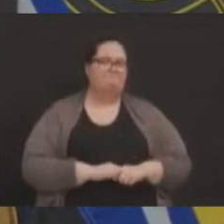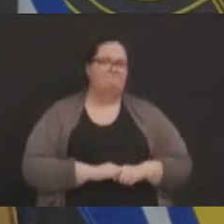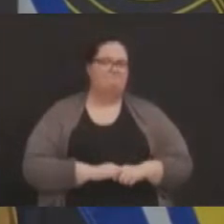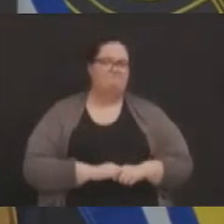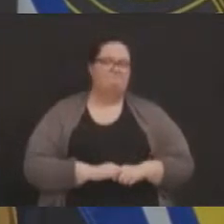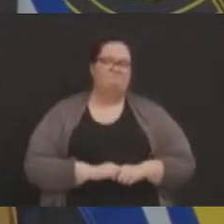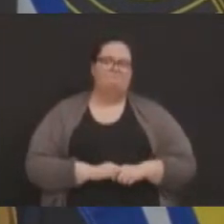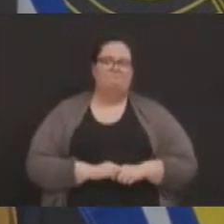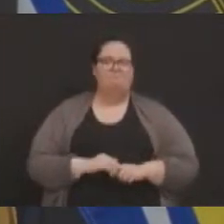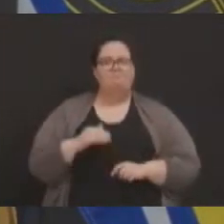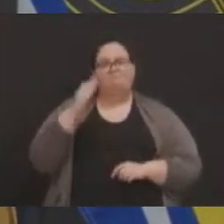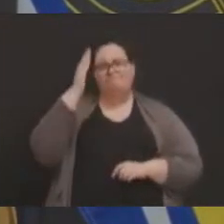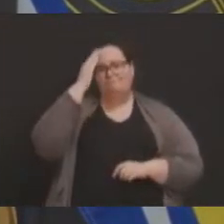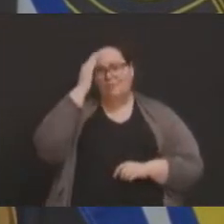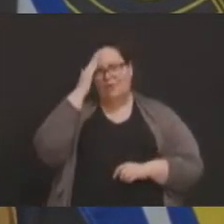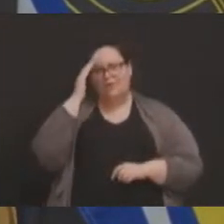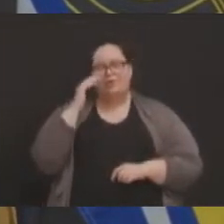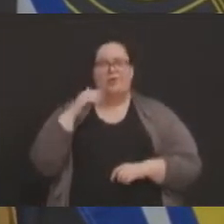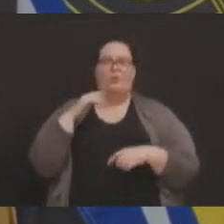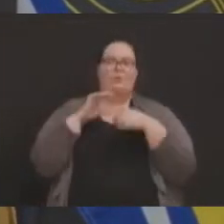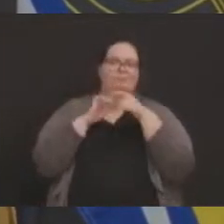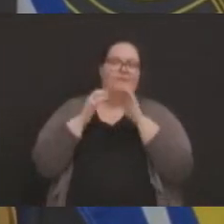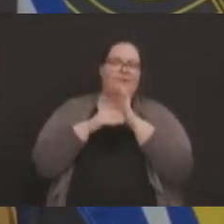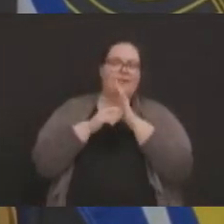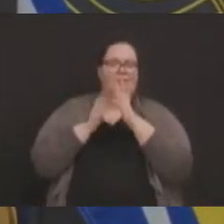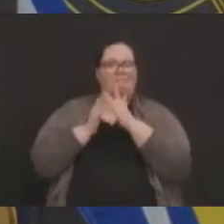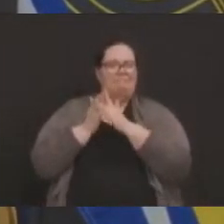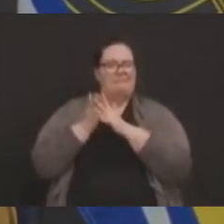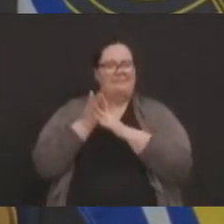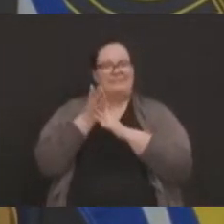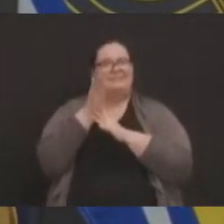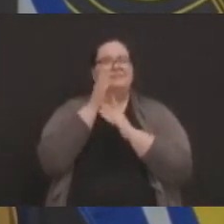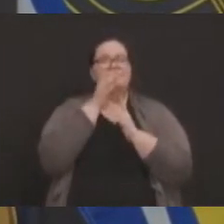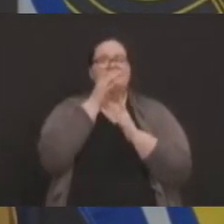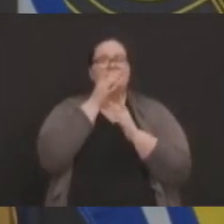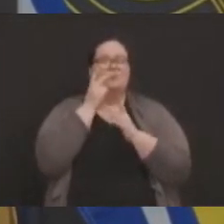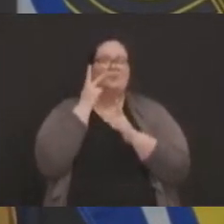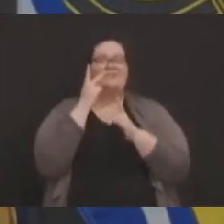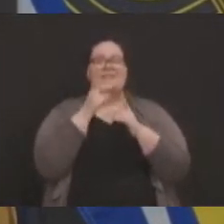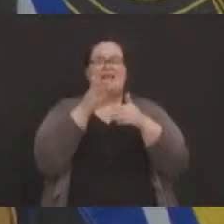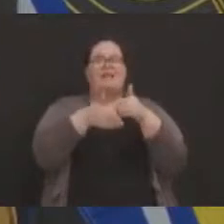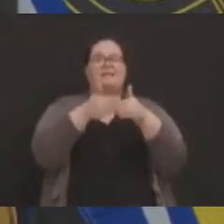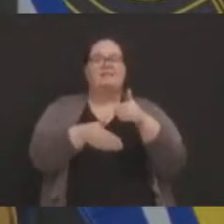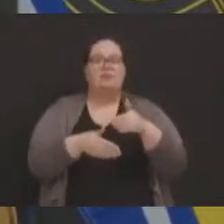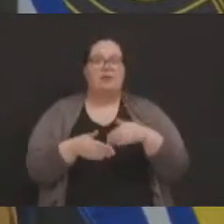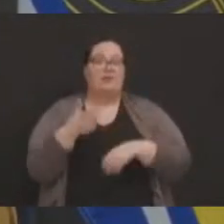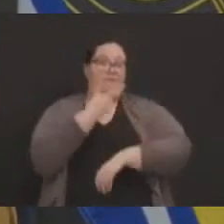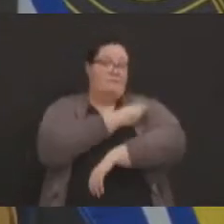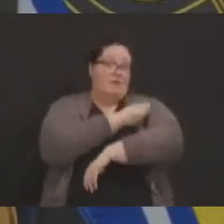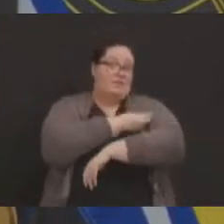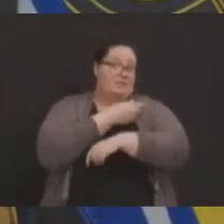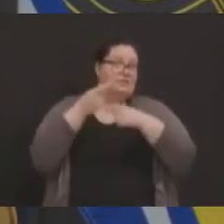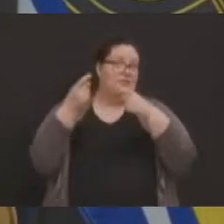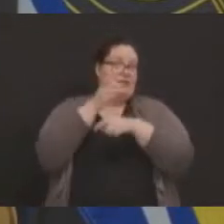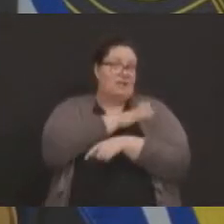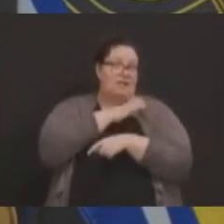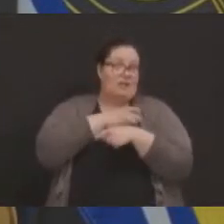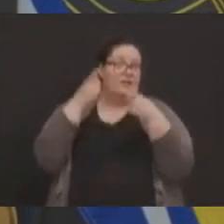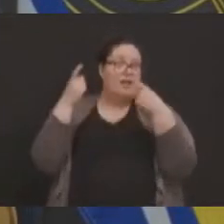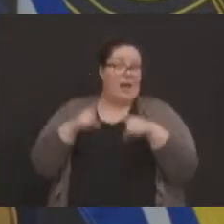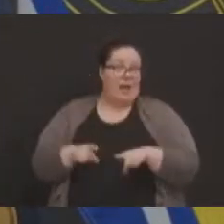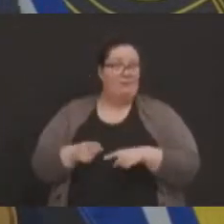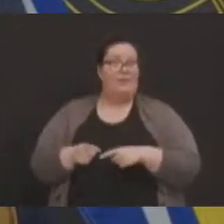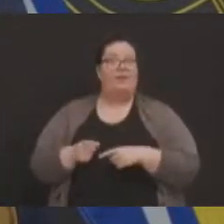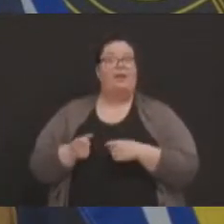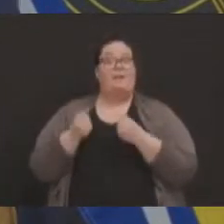Bathurst, Fredericton, and St. John to vaccinate more than 1,950 healthcare workers. That